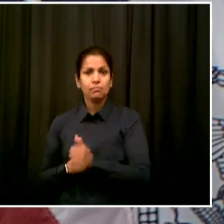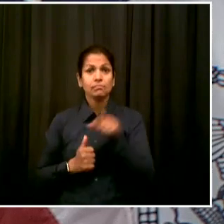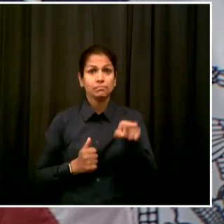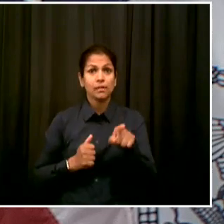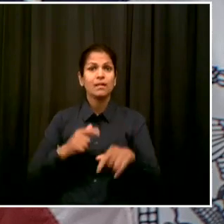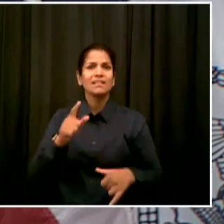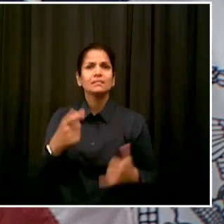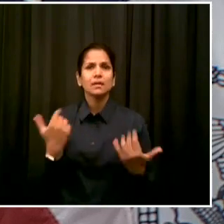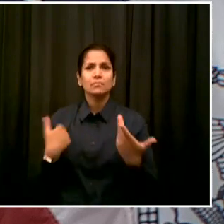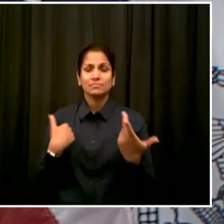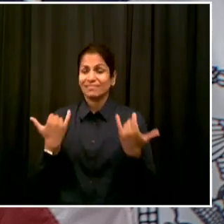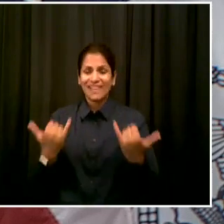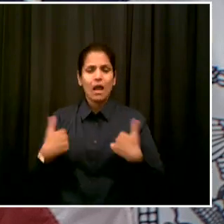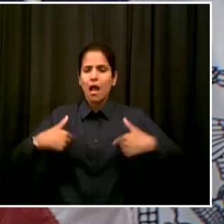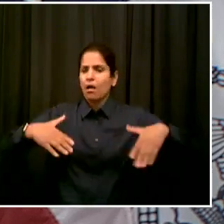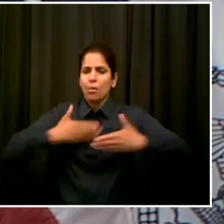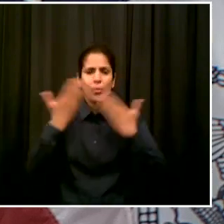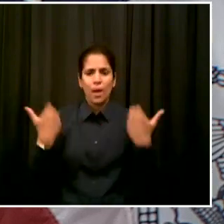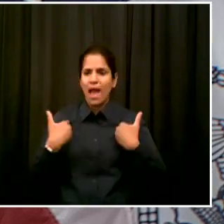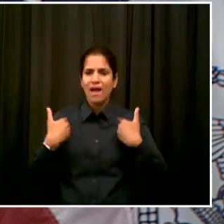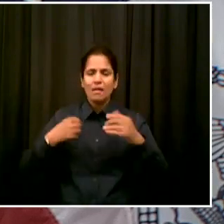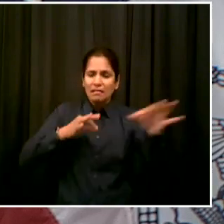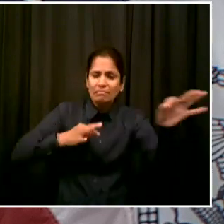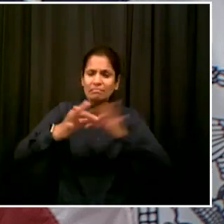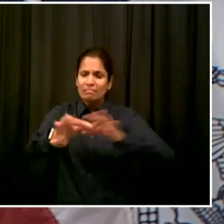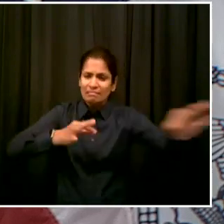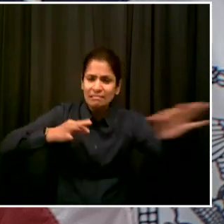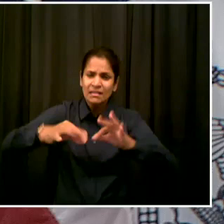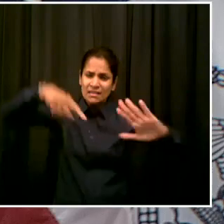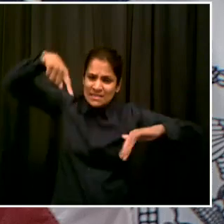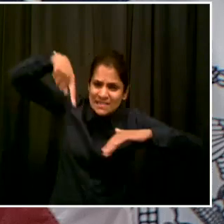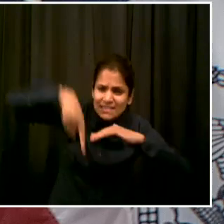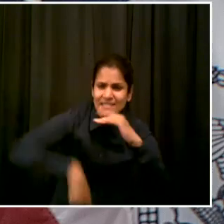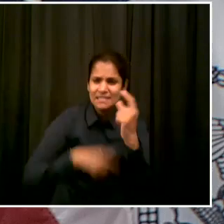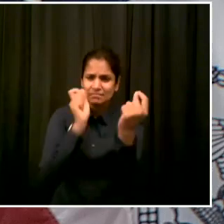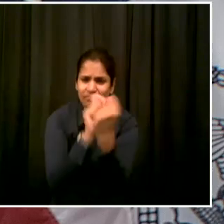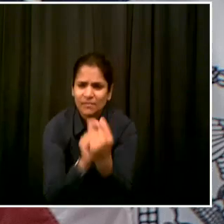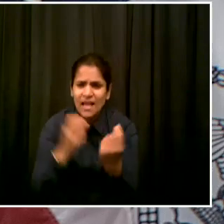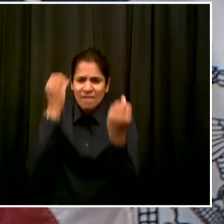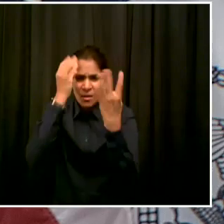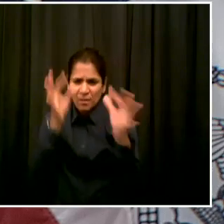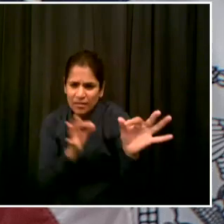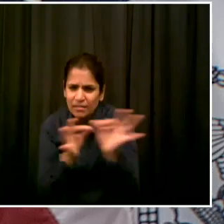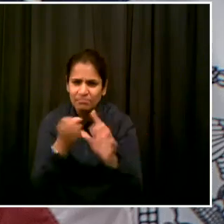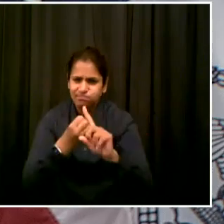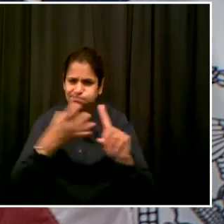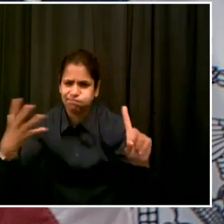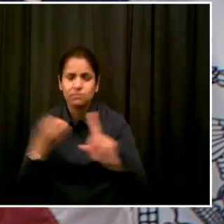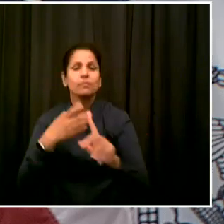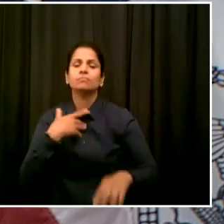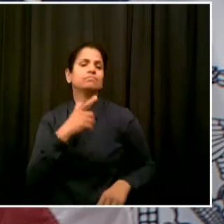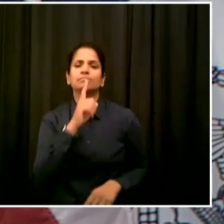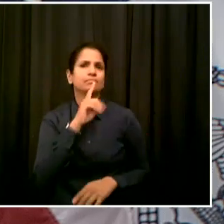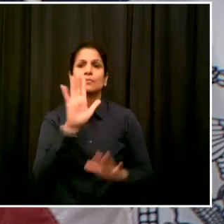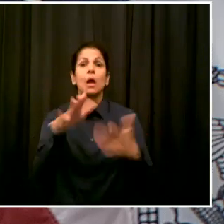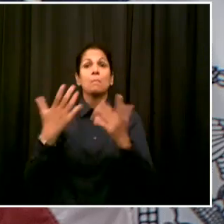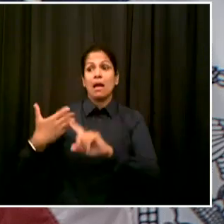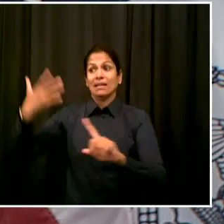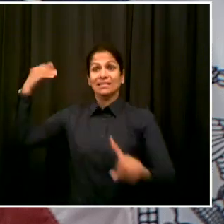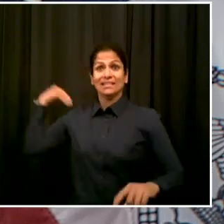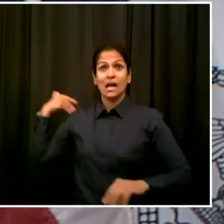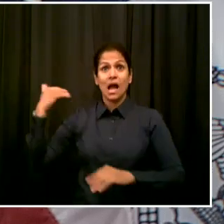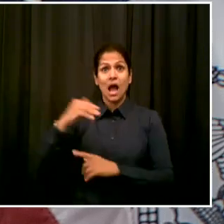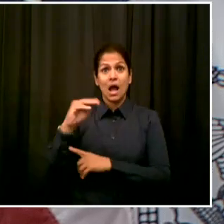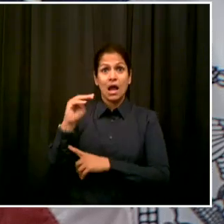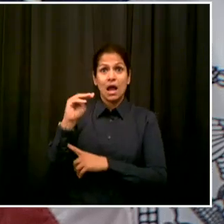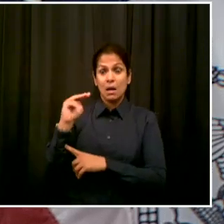In March, we were in the very beginning of this crisis. We now have a very different reality in the city. We also have a whole new